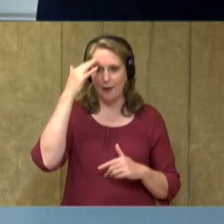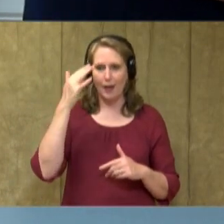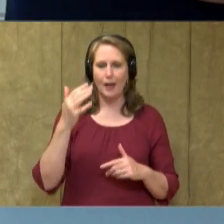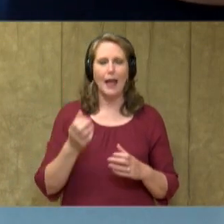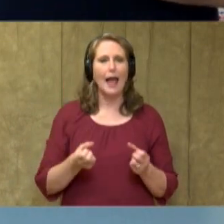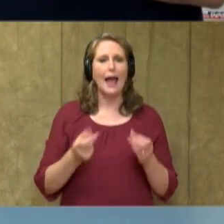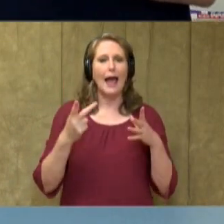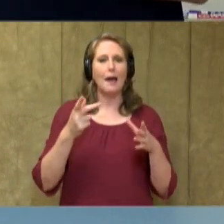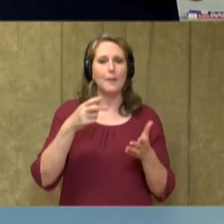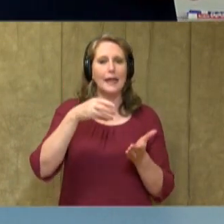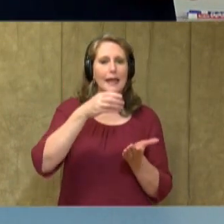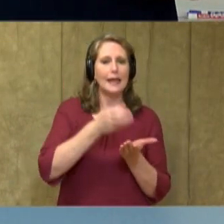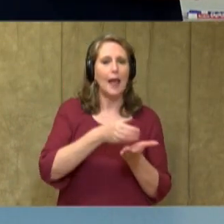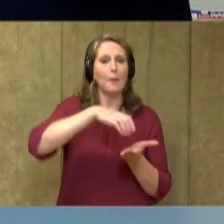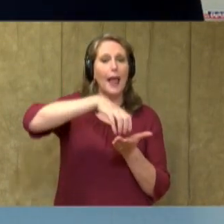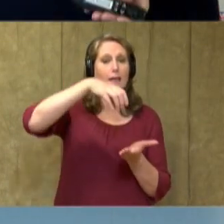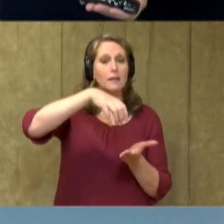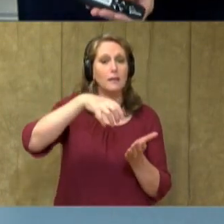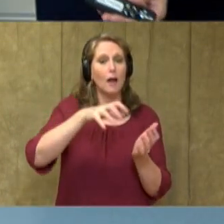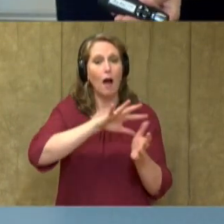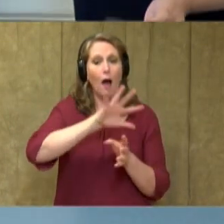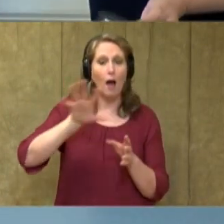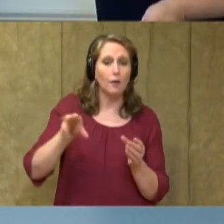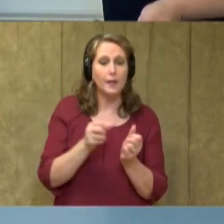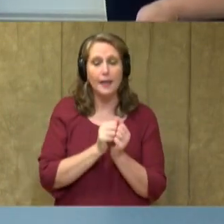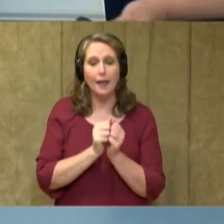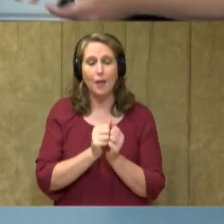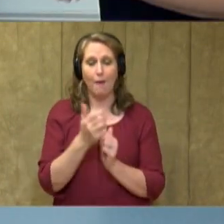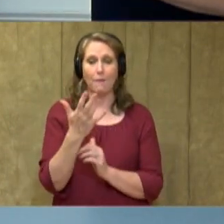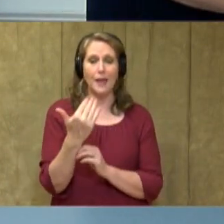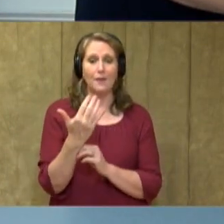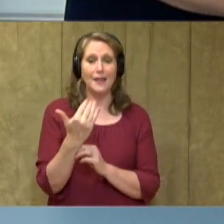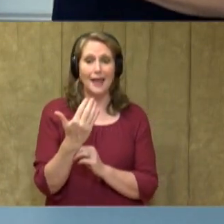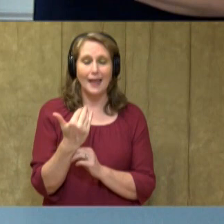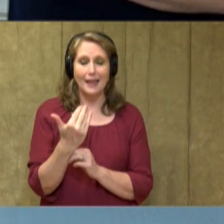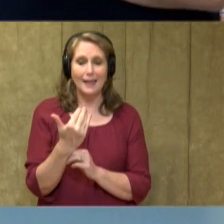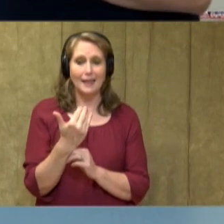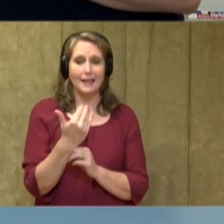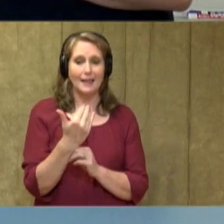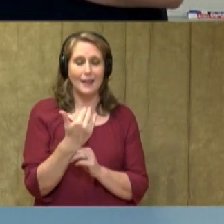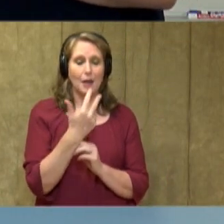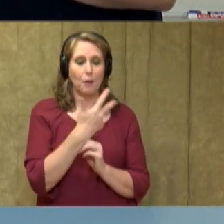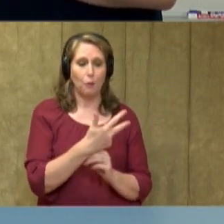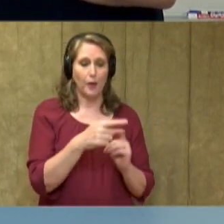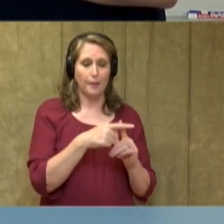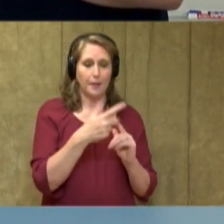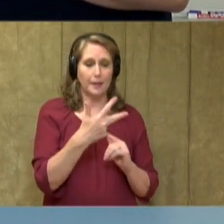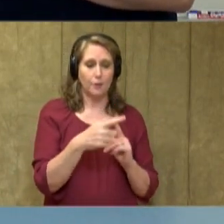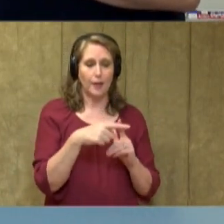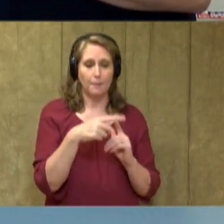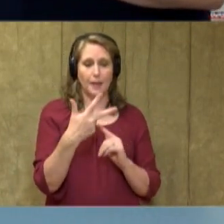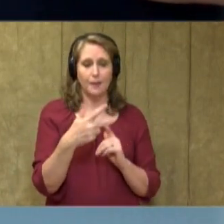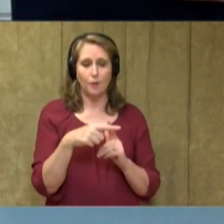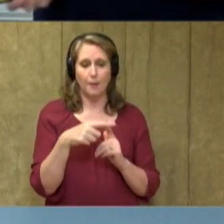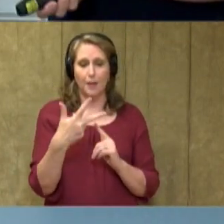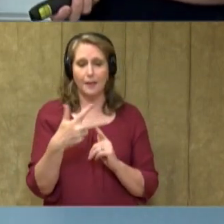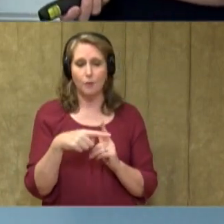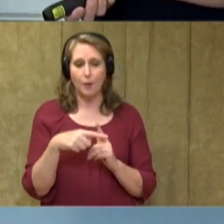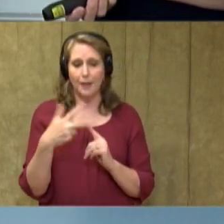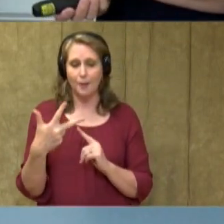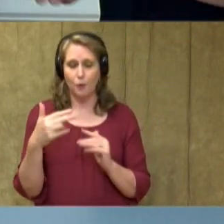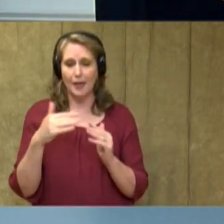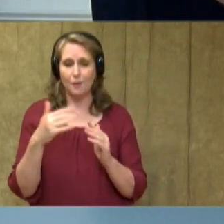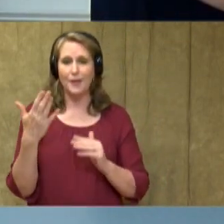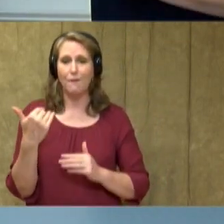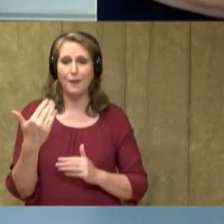how many cupcakes all together? We have 15 cupcakes. 3 plus 3 plus 3 plus 3 plus 3